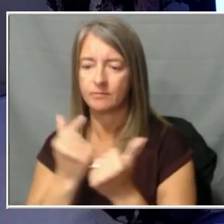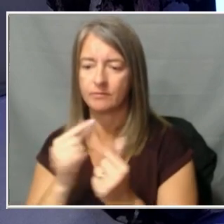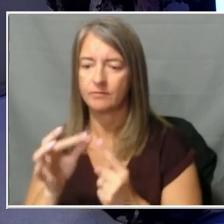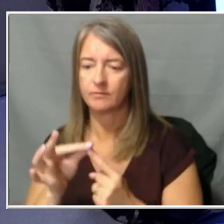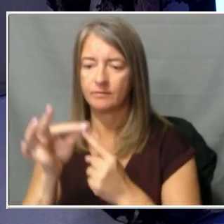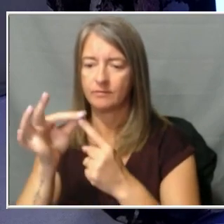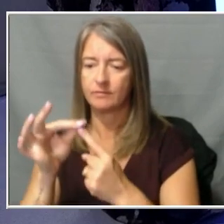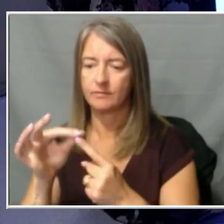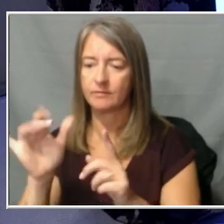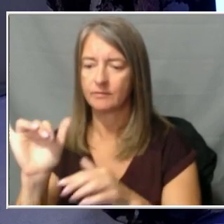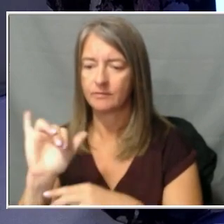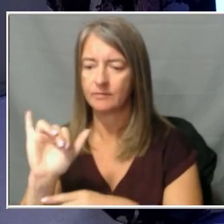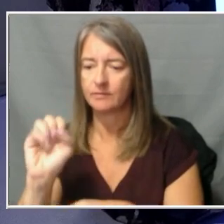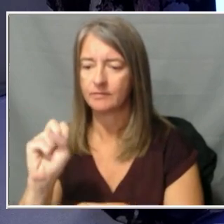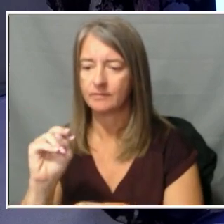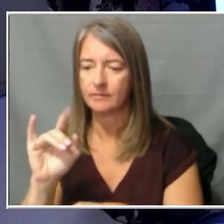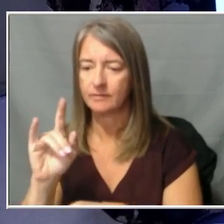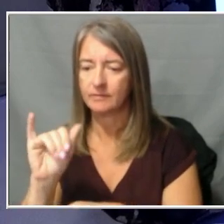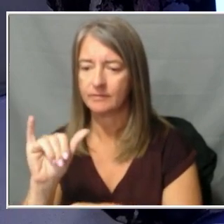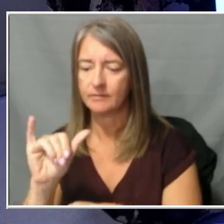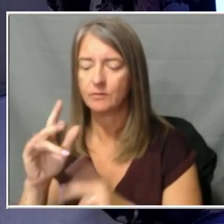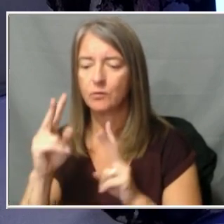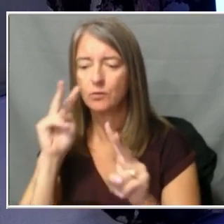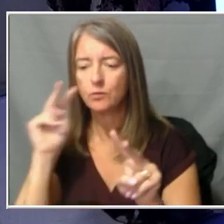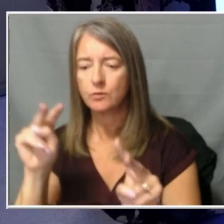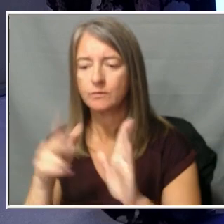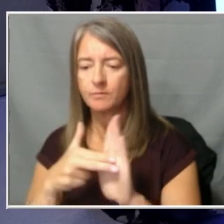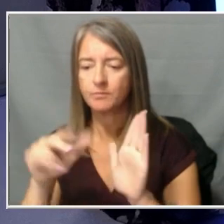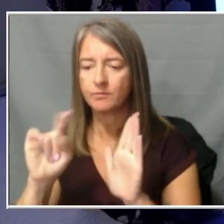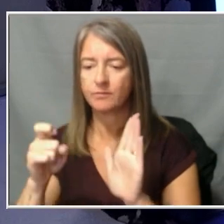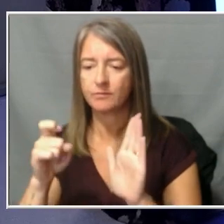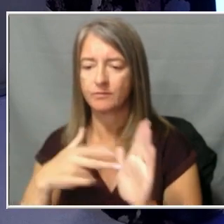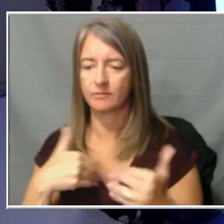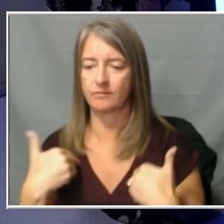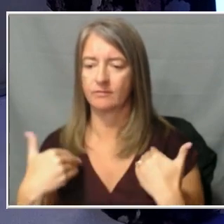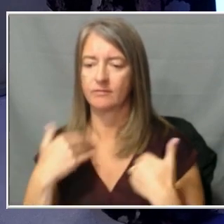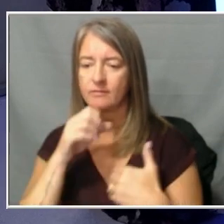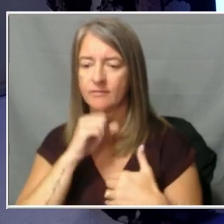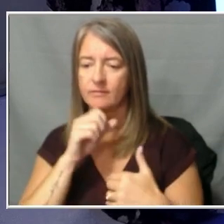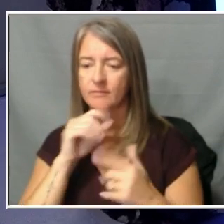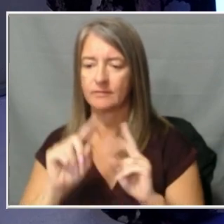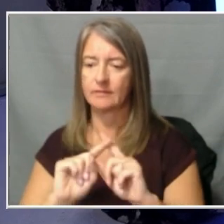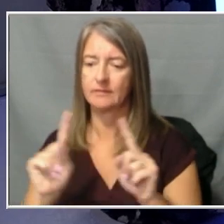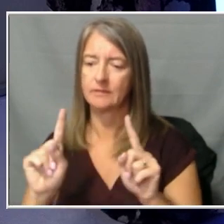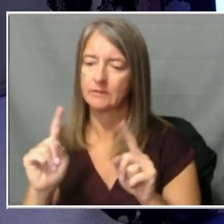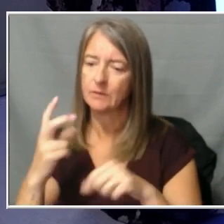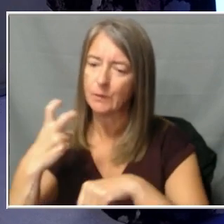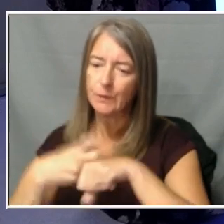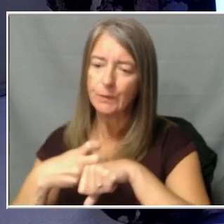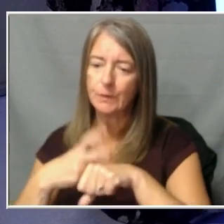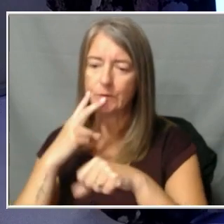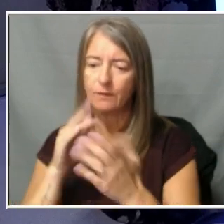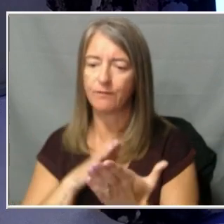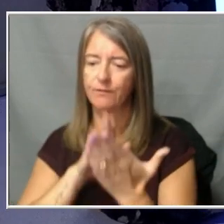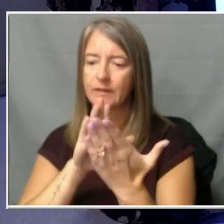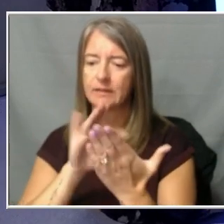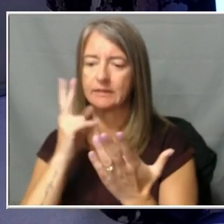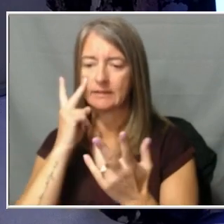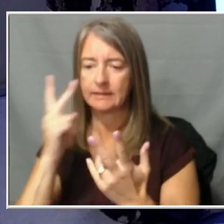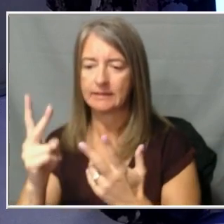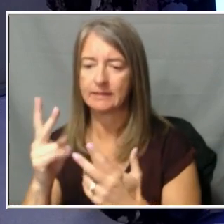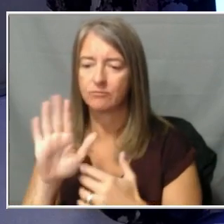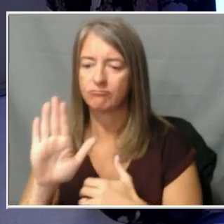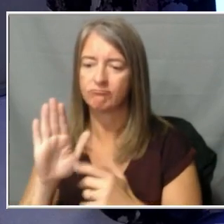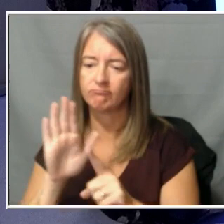like Sydney for you to watch her. She's diagnosed at a young age. That's always difficult to watch someone face that. And then just to see her kind of